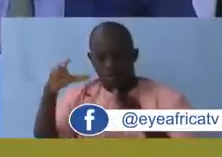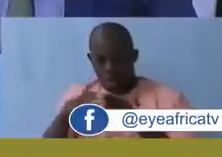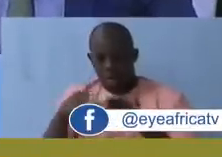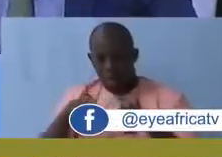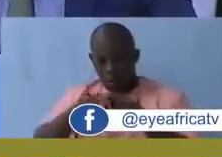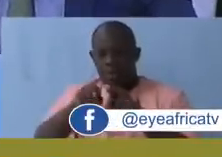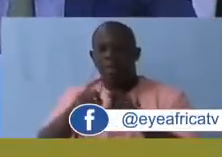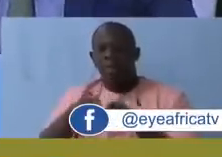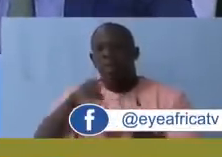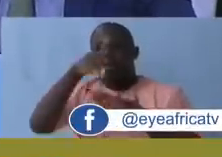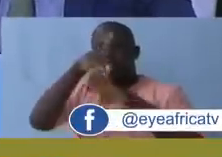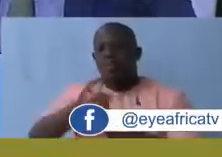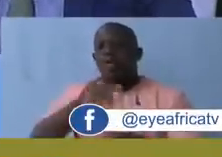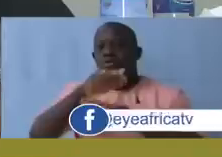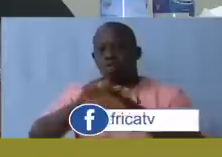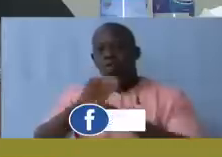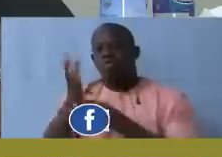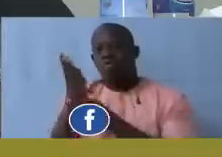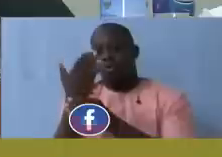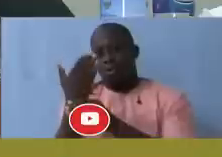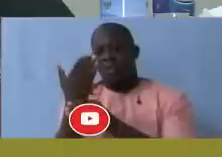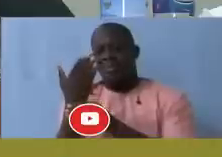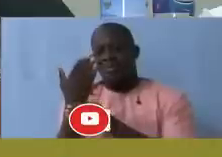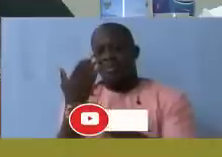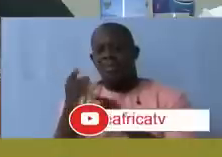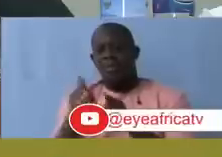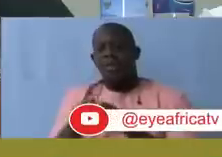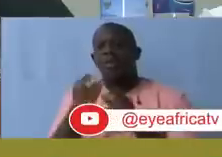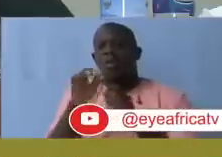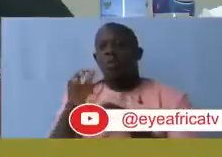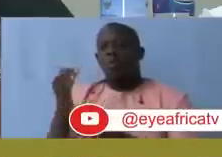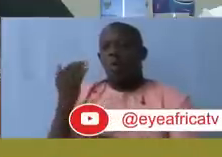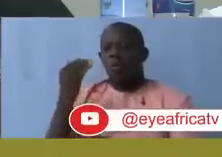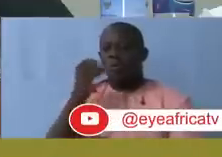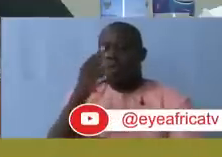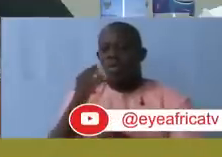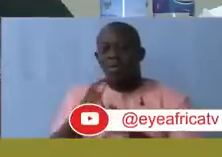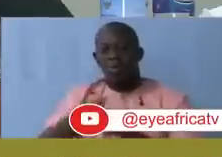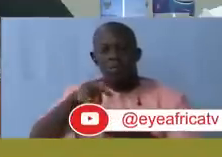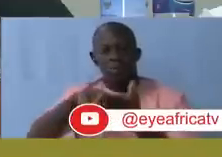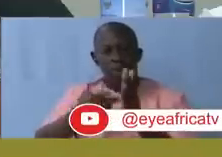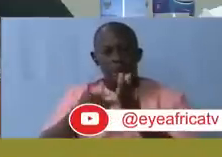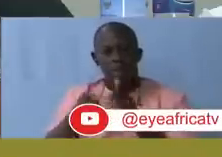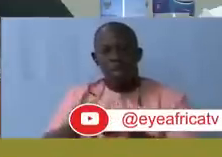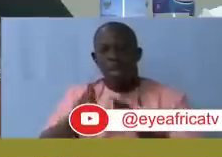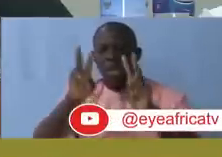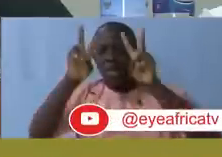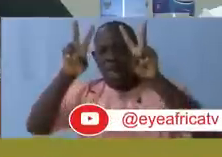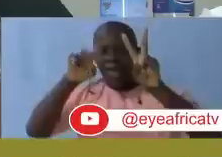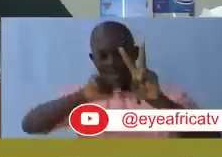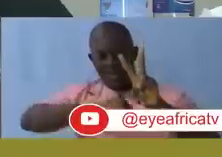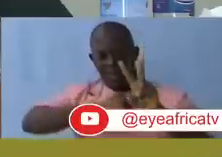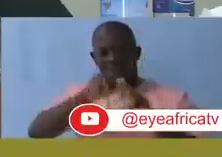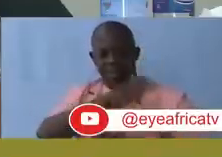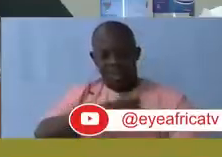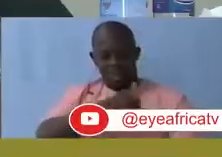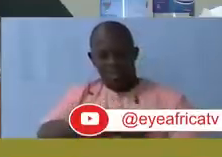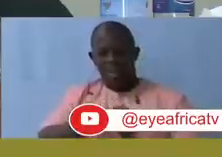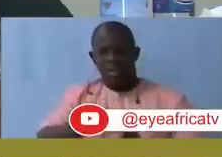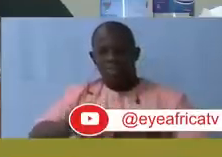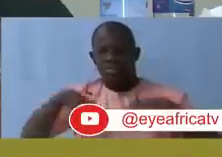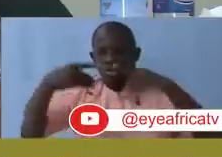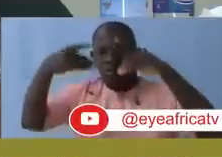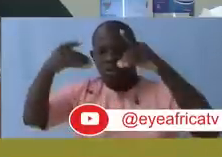Wasn't it said that President Jammeh's treatment or cure was successful because people have now returned tests